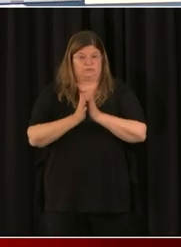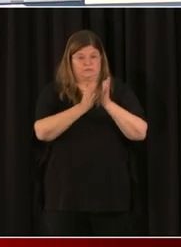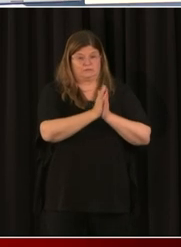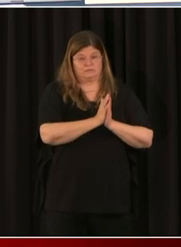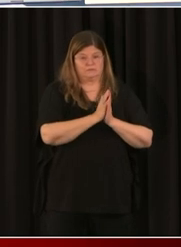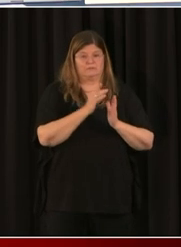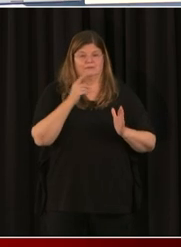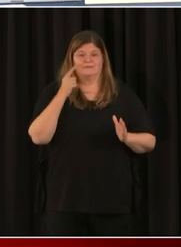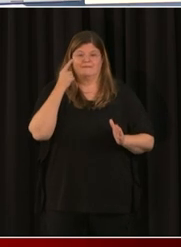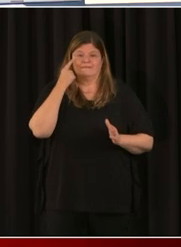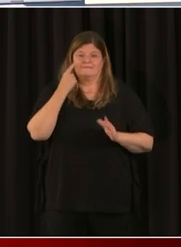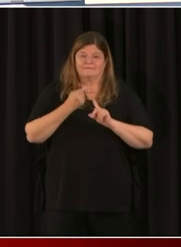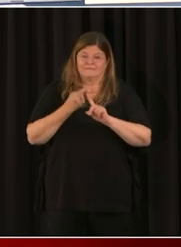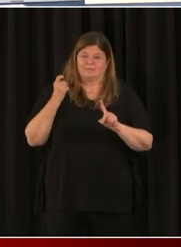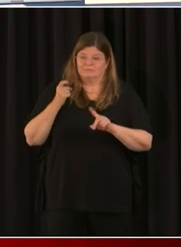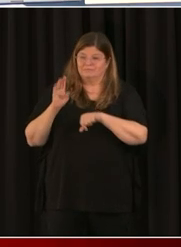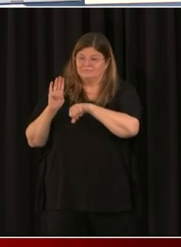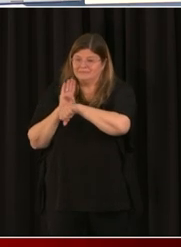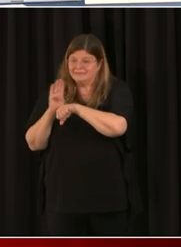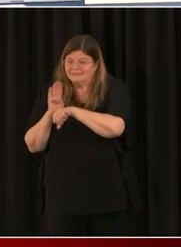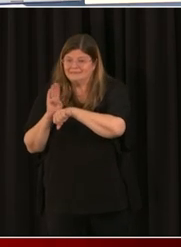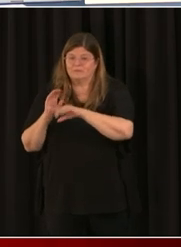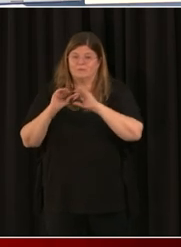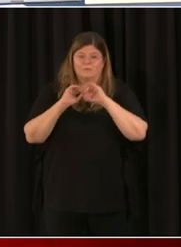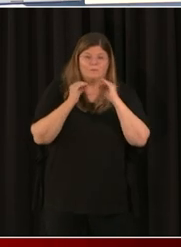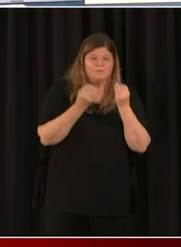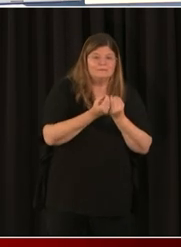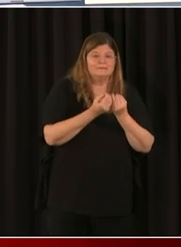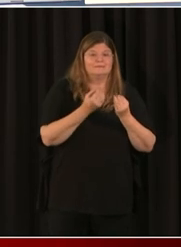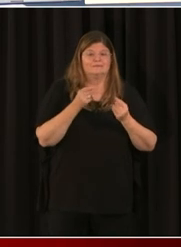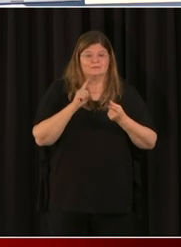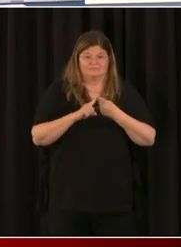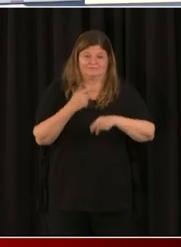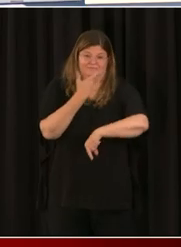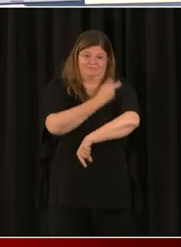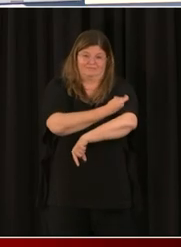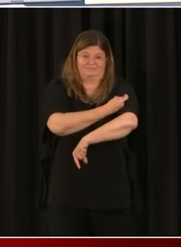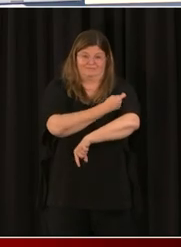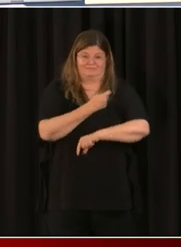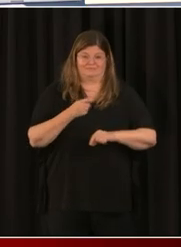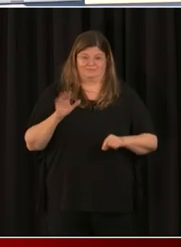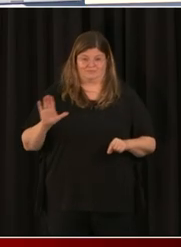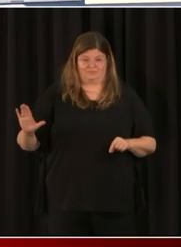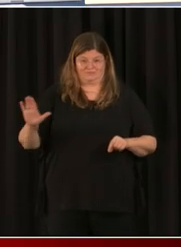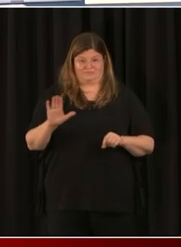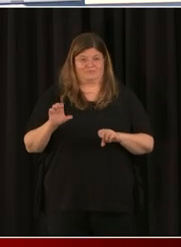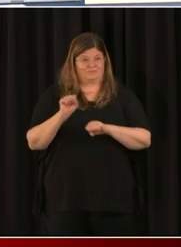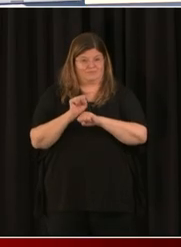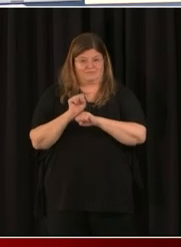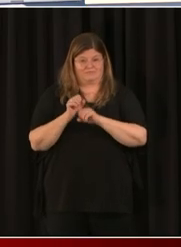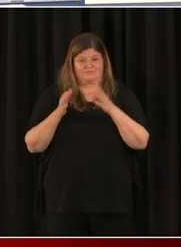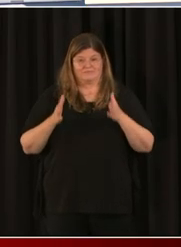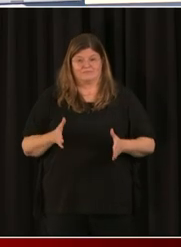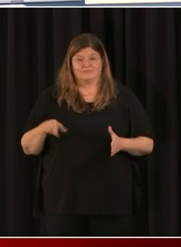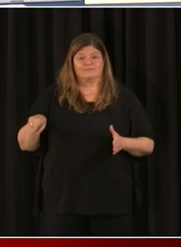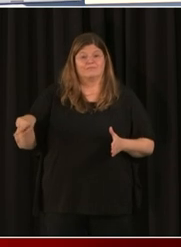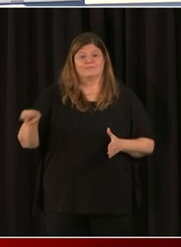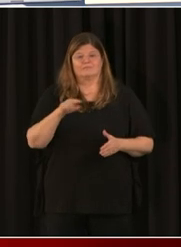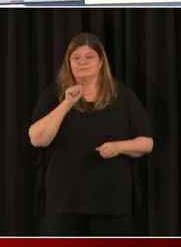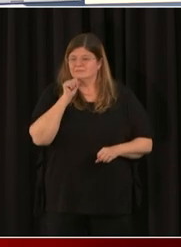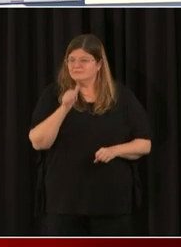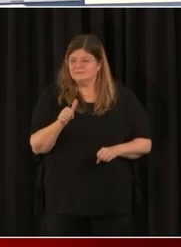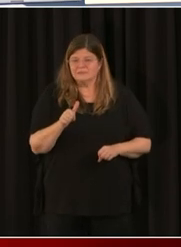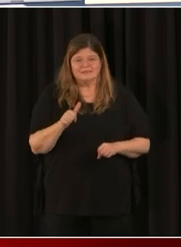requests from businesses and organizations to vaccinate their employees. All of those employees are